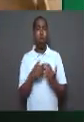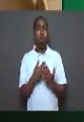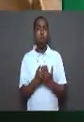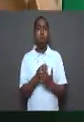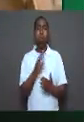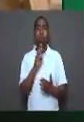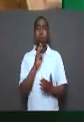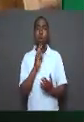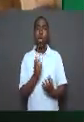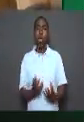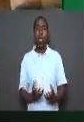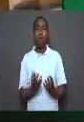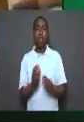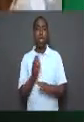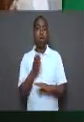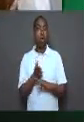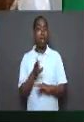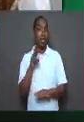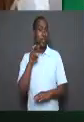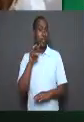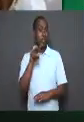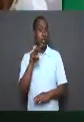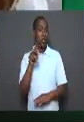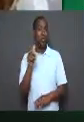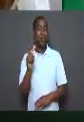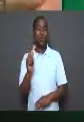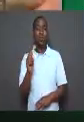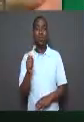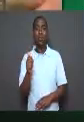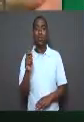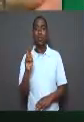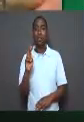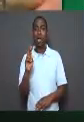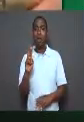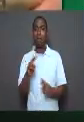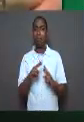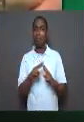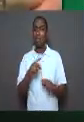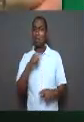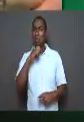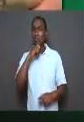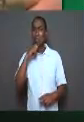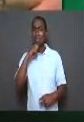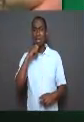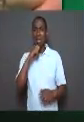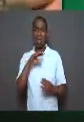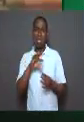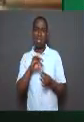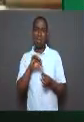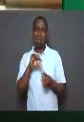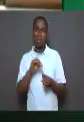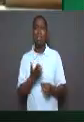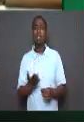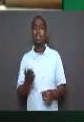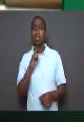is boiled down, you can see that the tar is a very thick and sticky